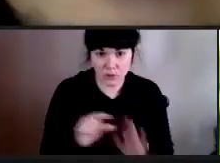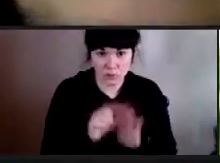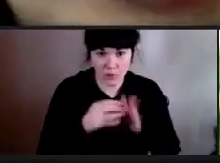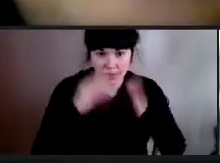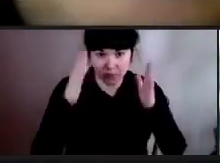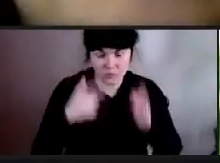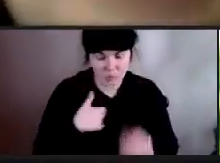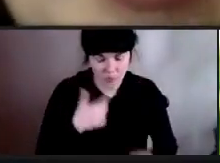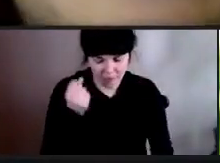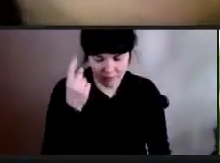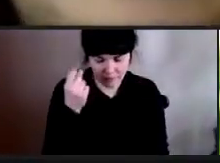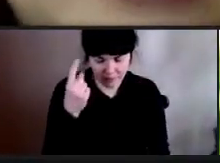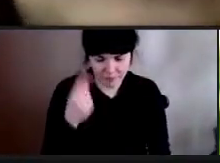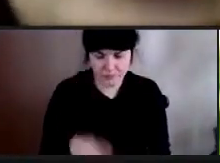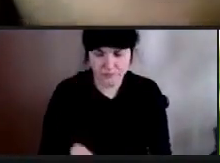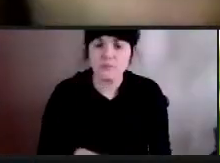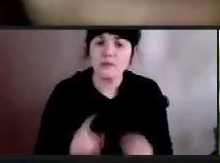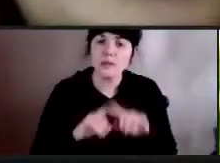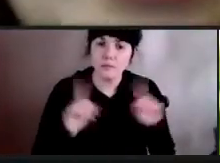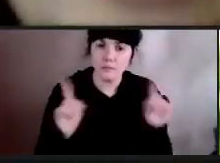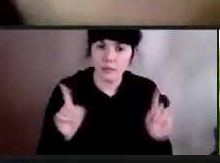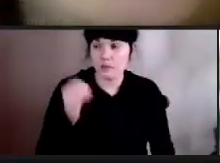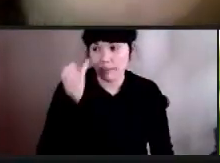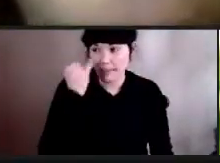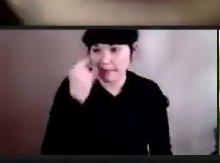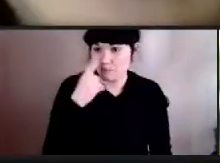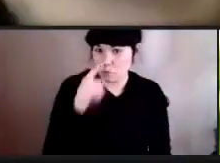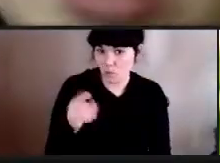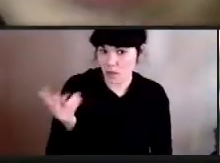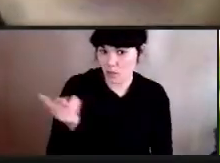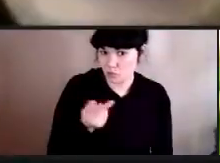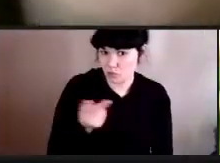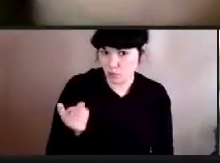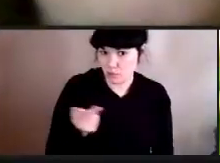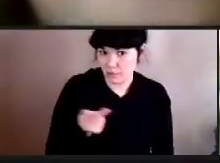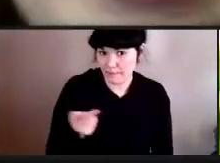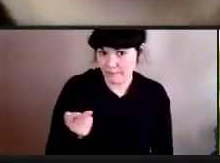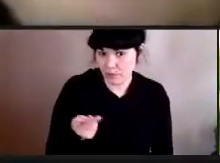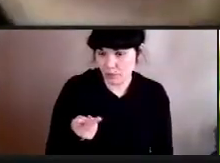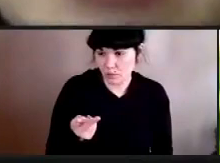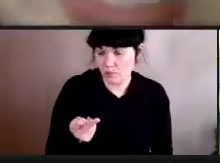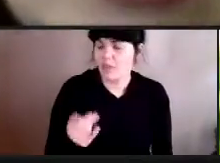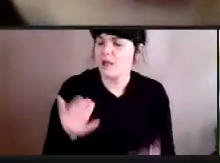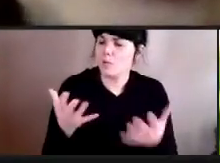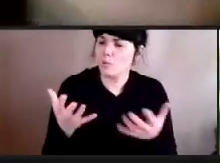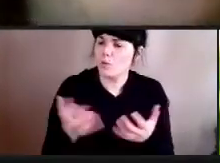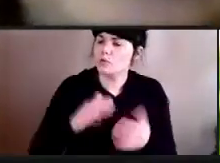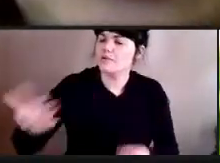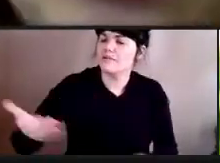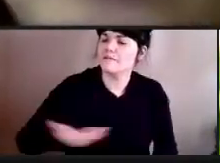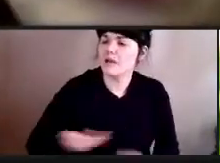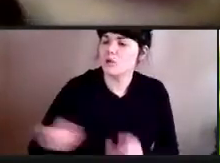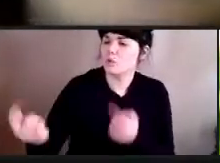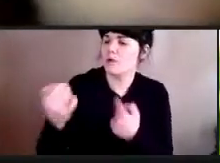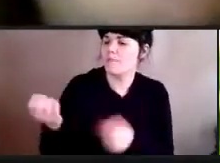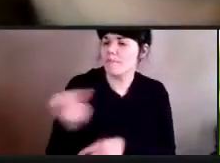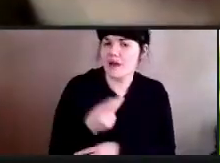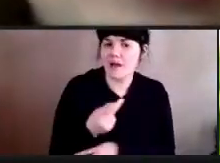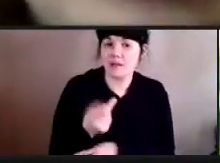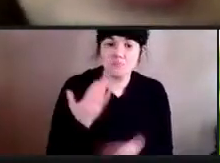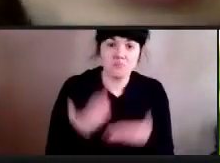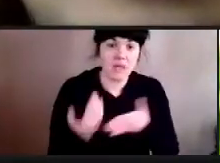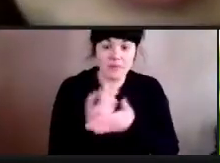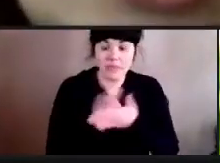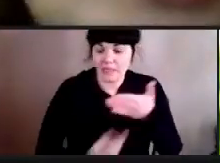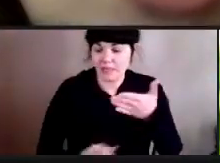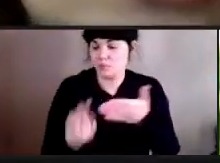I think I'd like to invite you both back next week or the week after to really talk about what happens next year to ensure